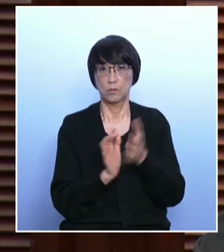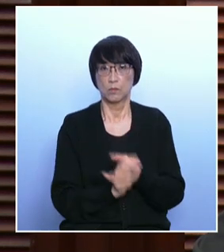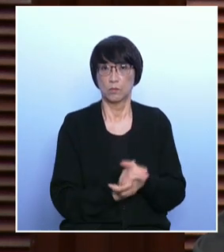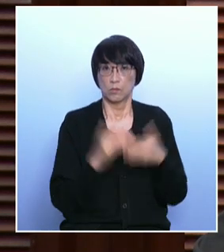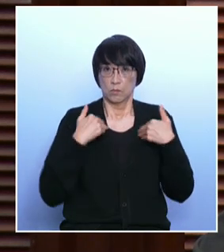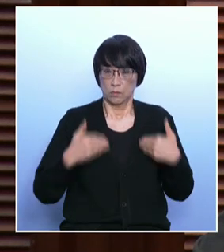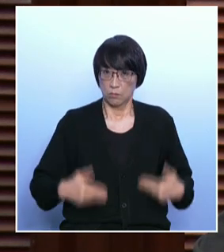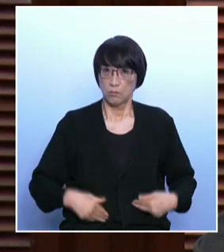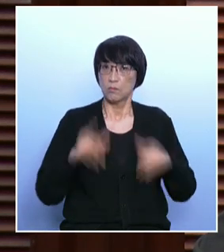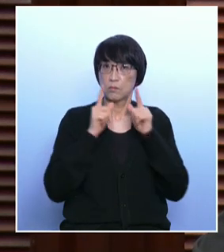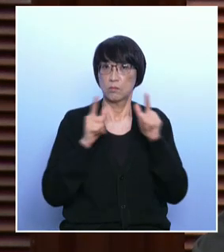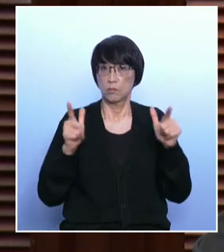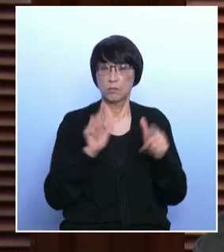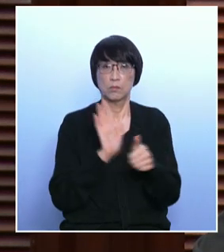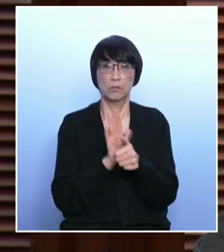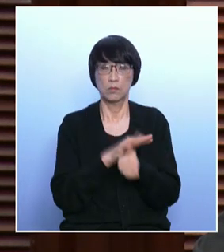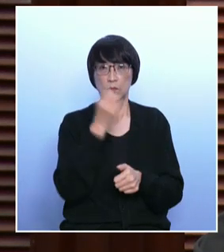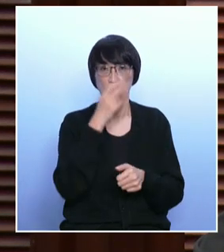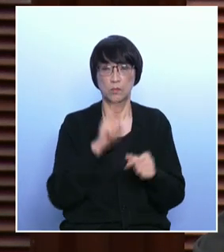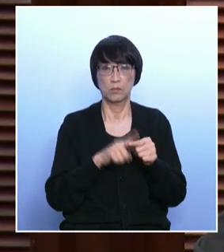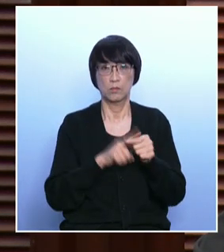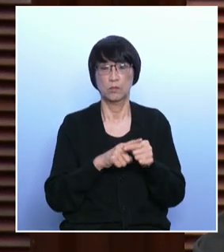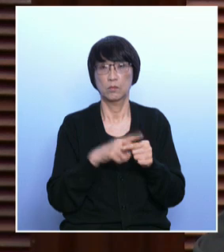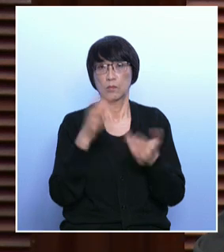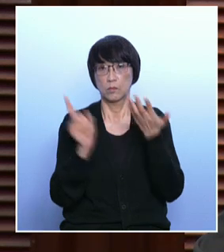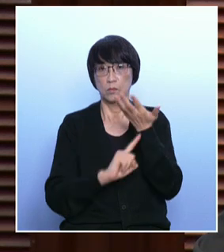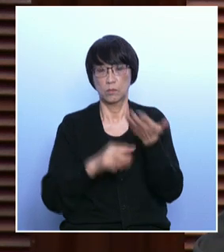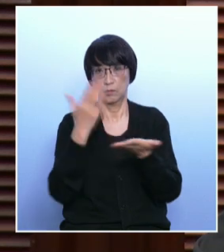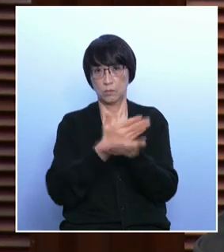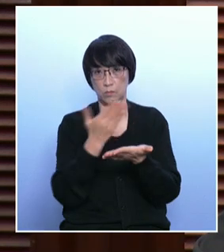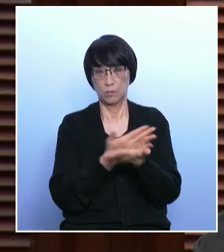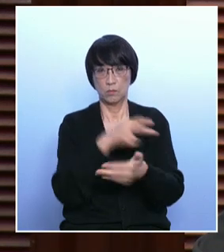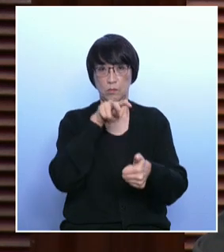The aim is to develop the brand of Chinese medicine in Hong Kong.